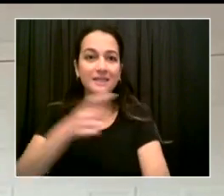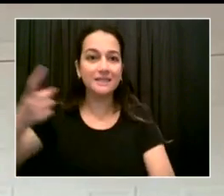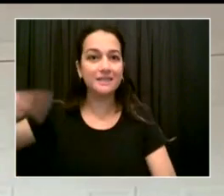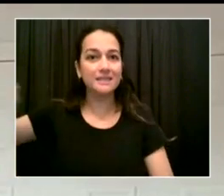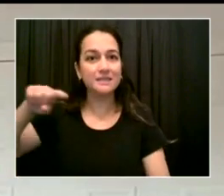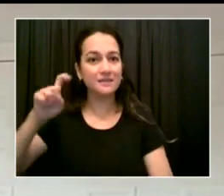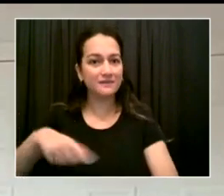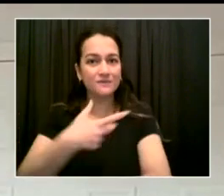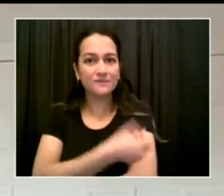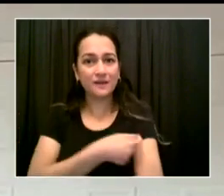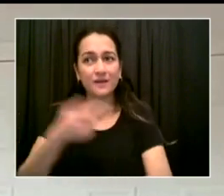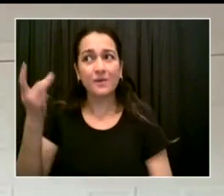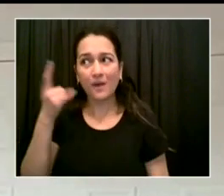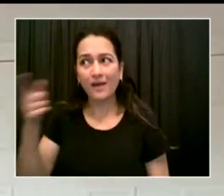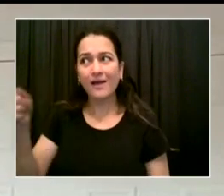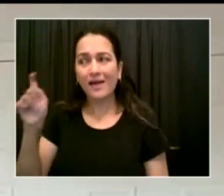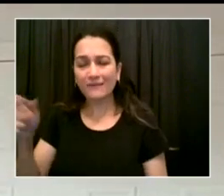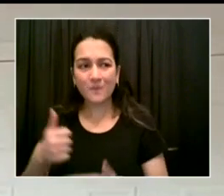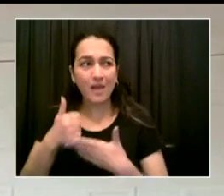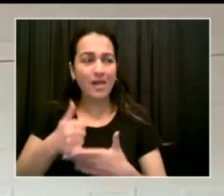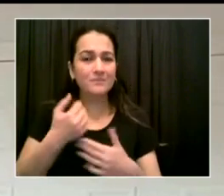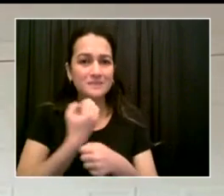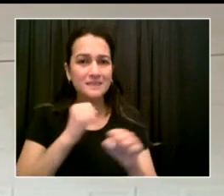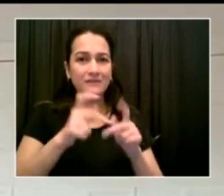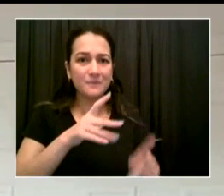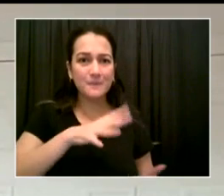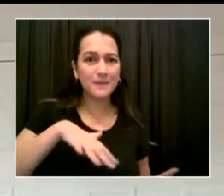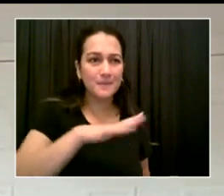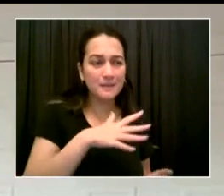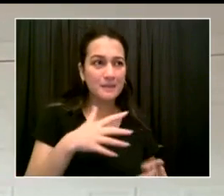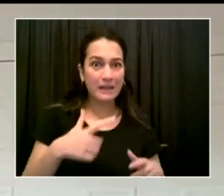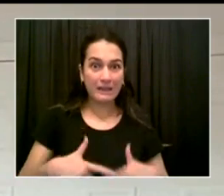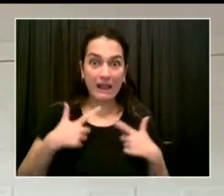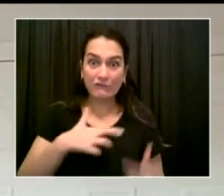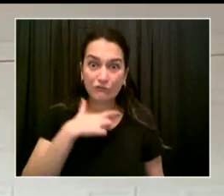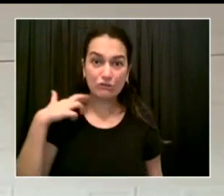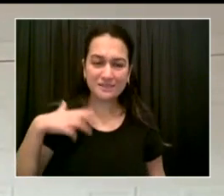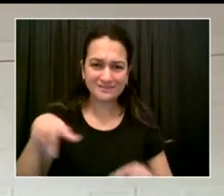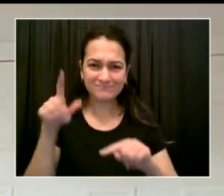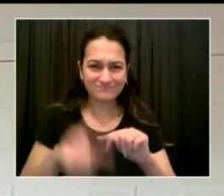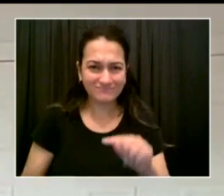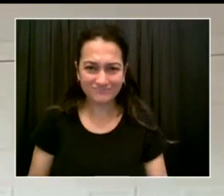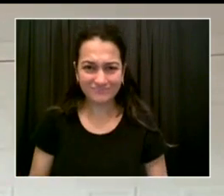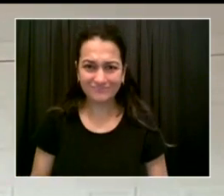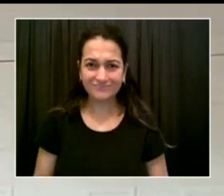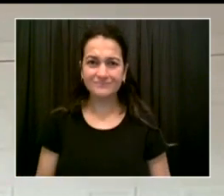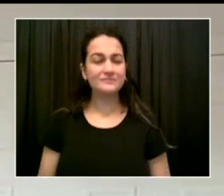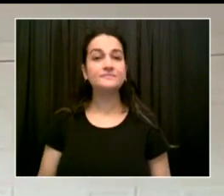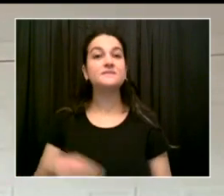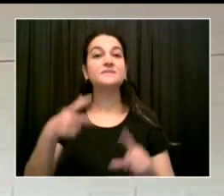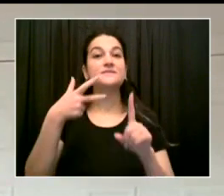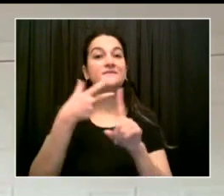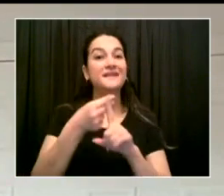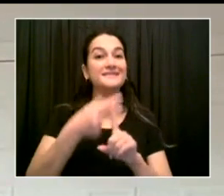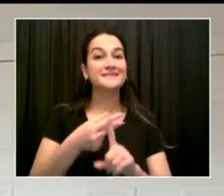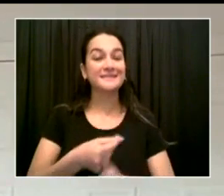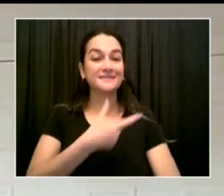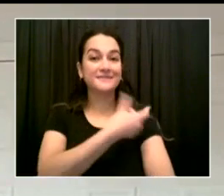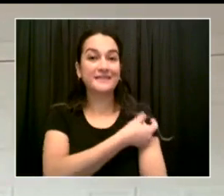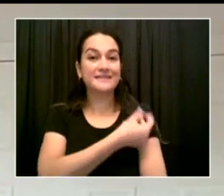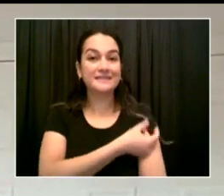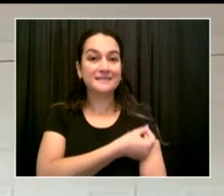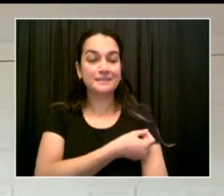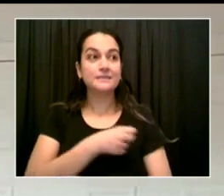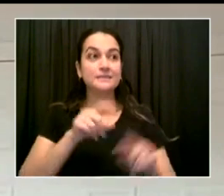the foundation to successful efforts. And so the city has undertaken an unprecedented outreach effort to get New